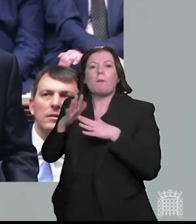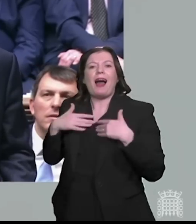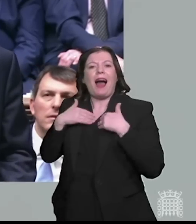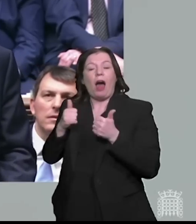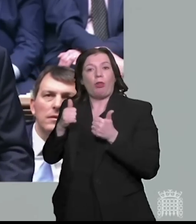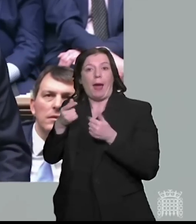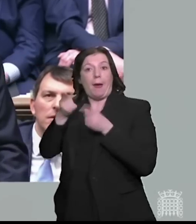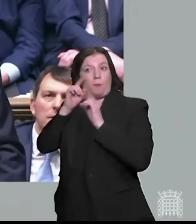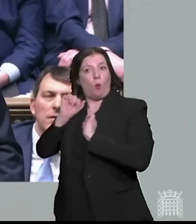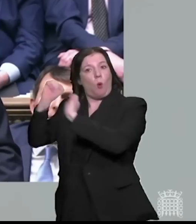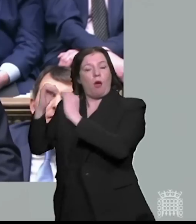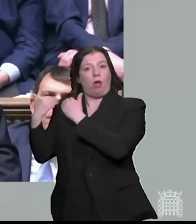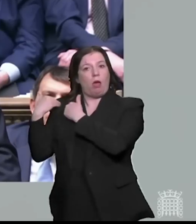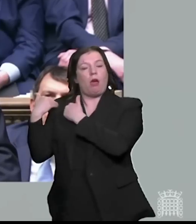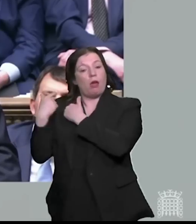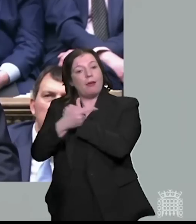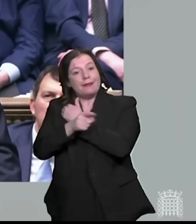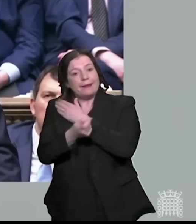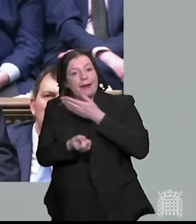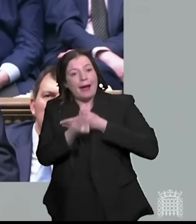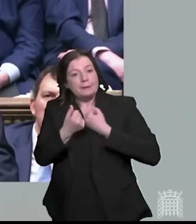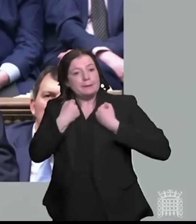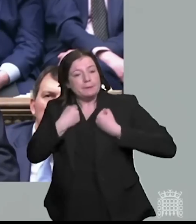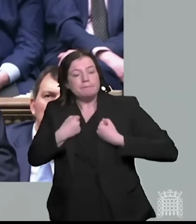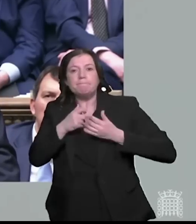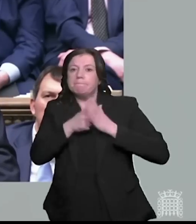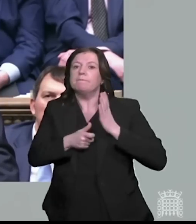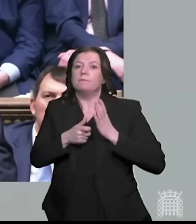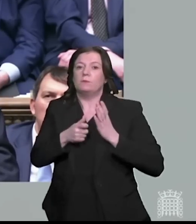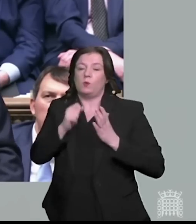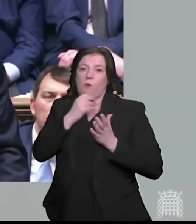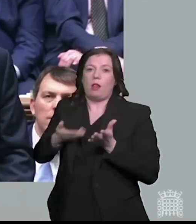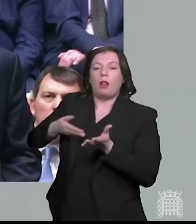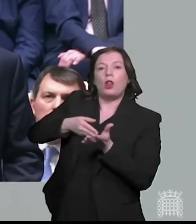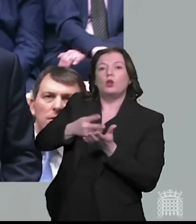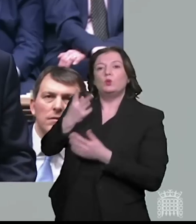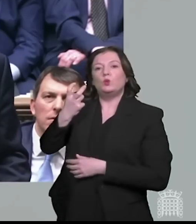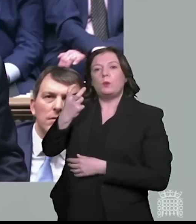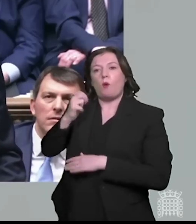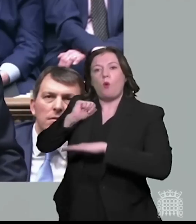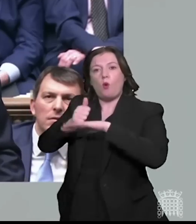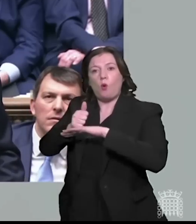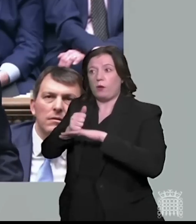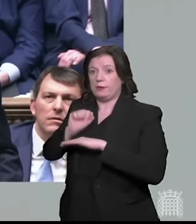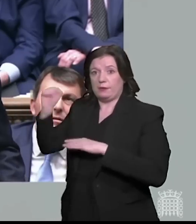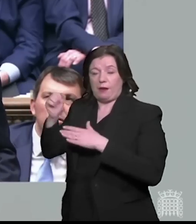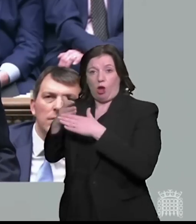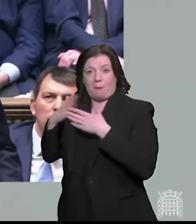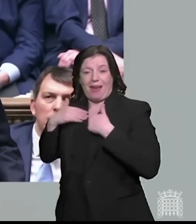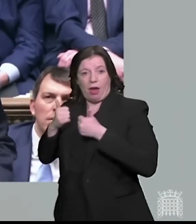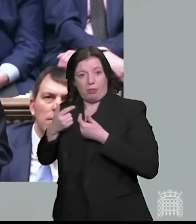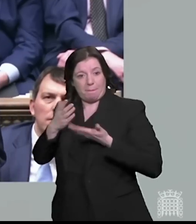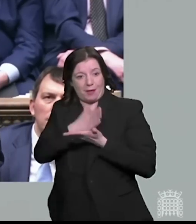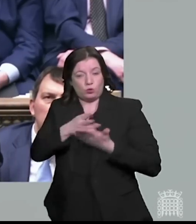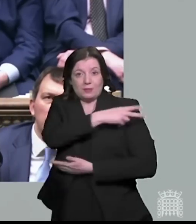by employers has a key role to play, I'll also bring forward 2 new consultations on how to improve its availability